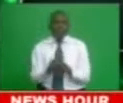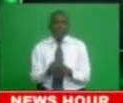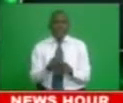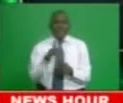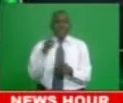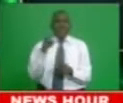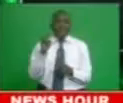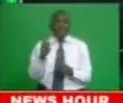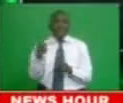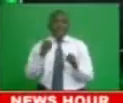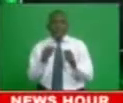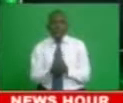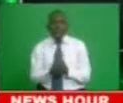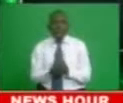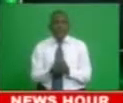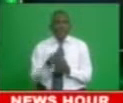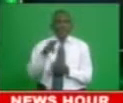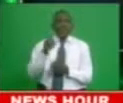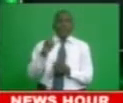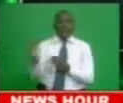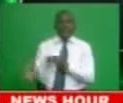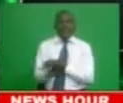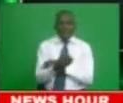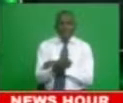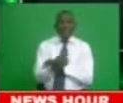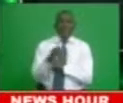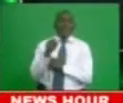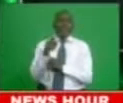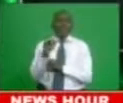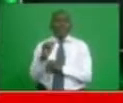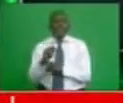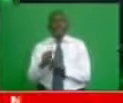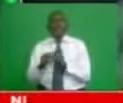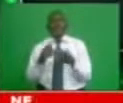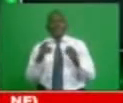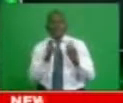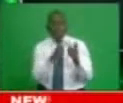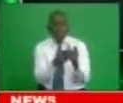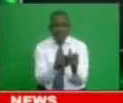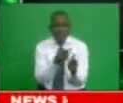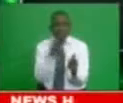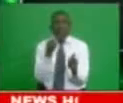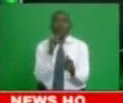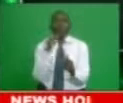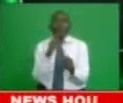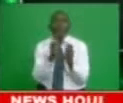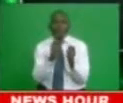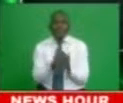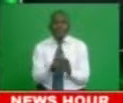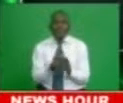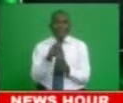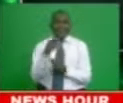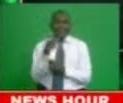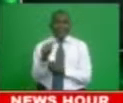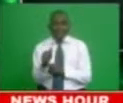Andre Ayu, Soccer, George Darko, Tennis, Richard Sekleu, Athletics, Best Female Athlete,